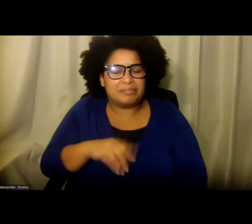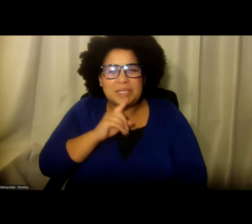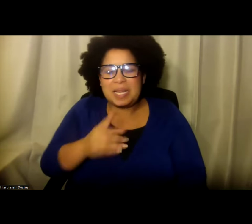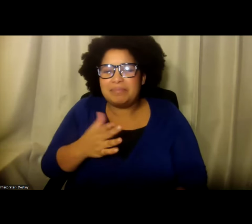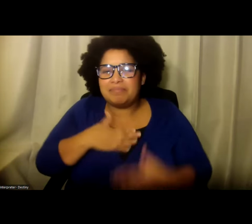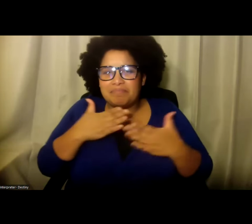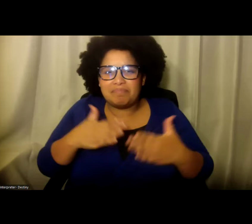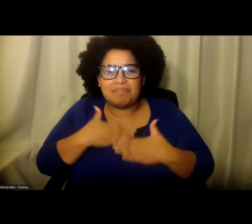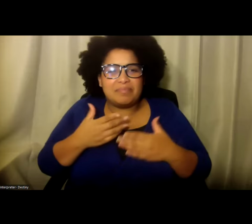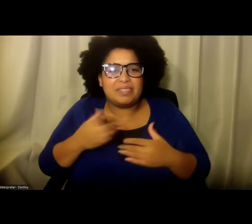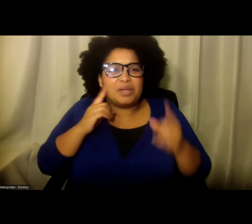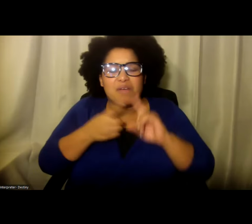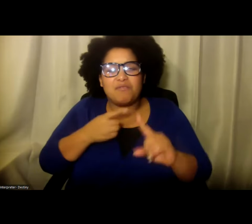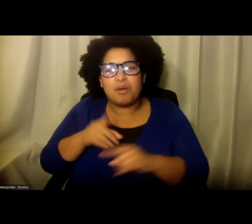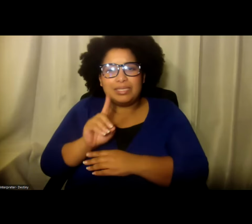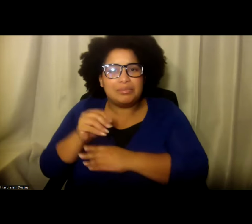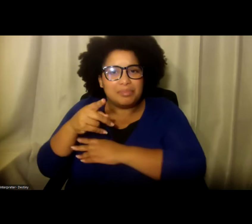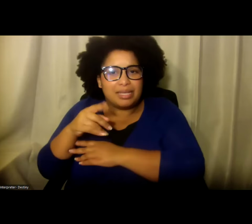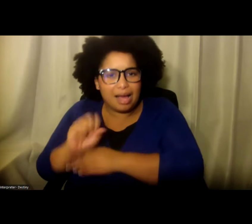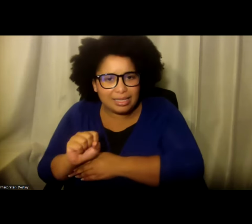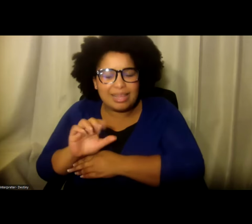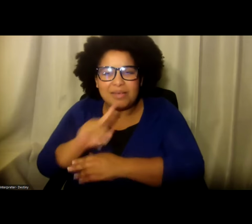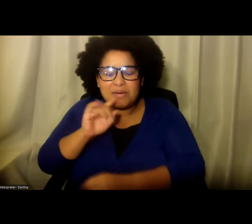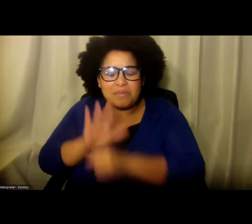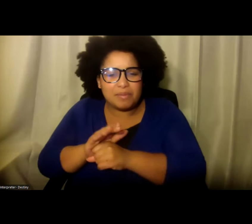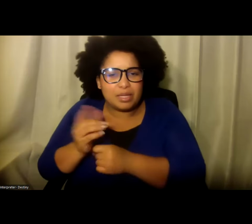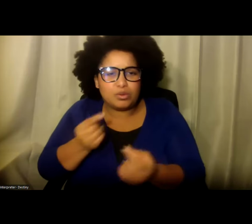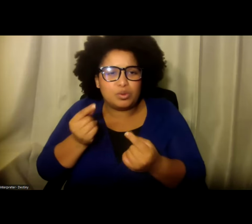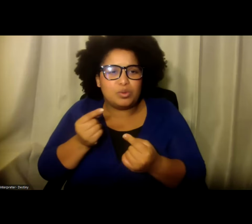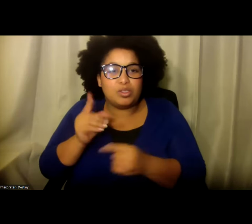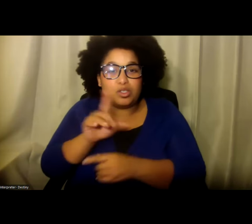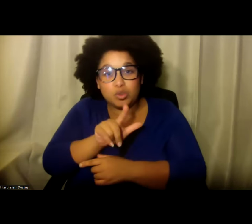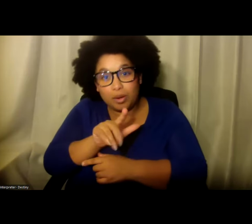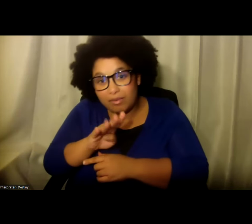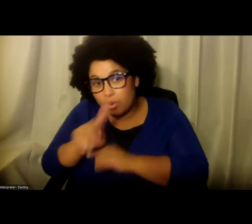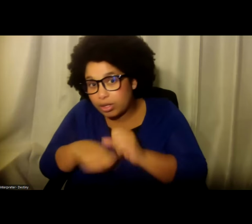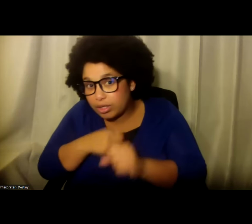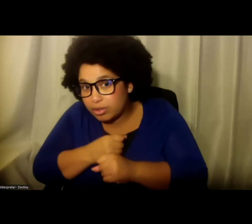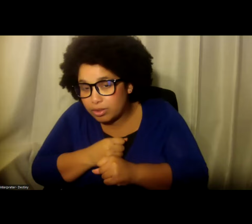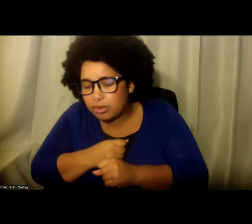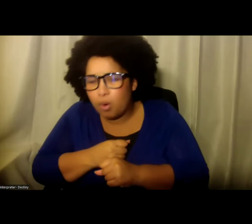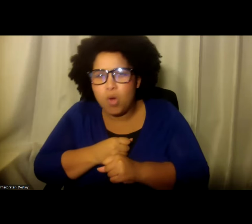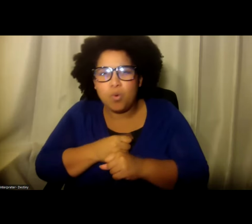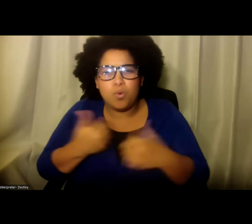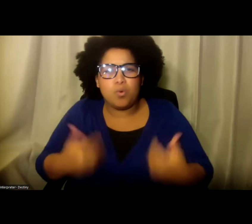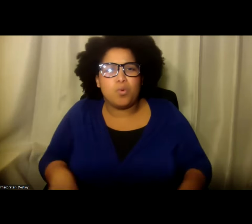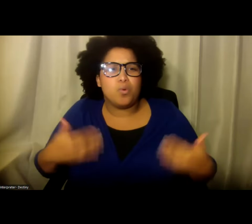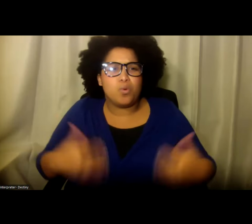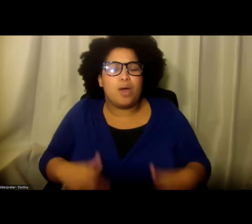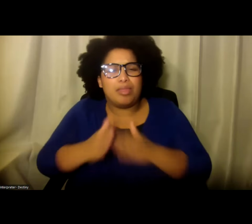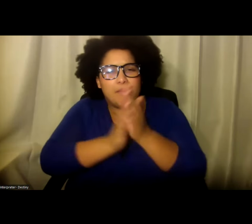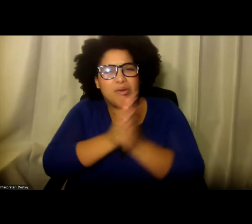hear from the direct service professionals and the commitment and wow, 24 years and listening to kind of what the